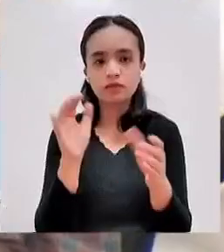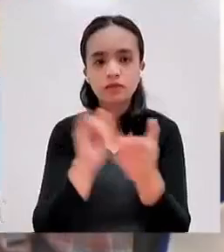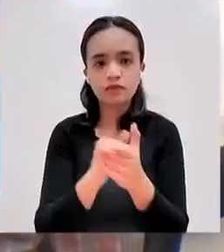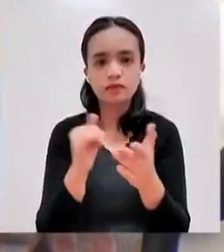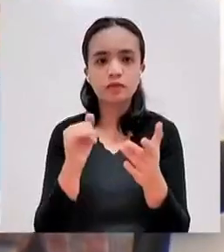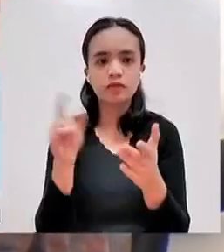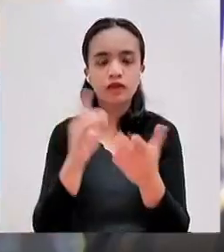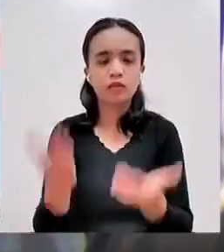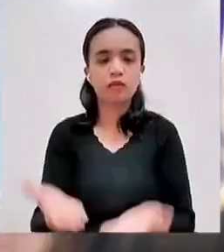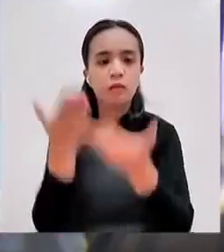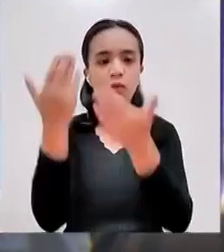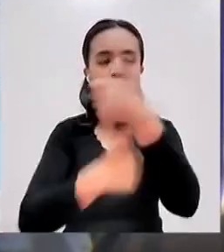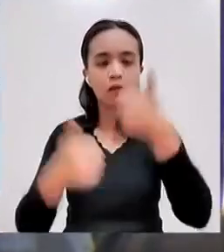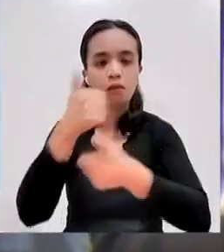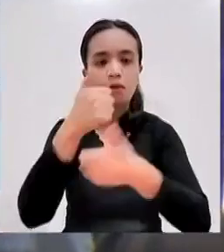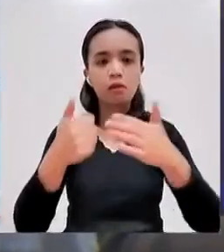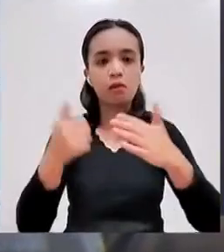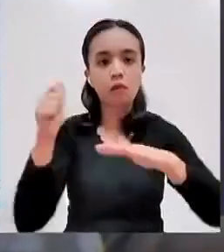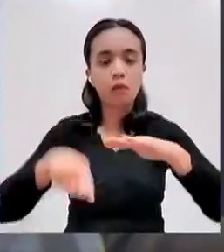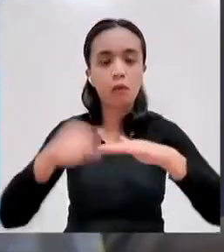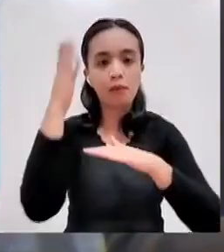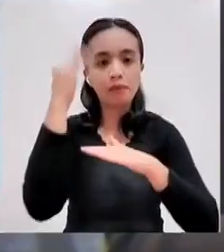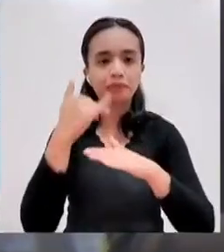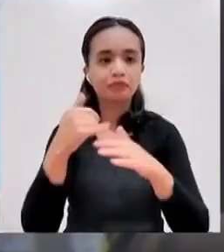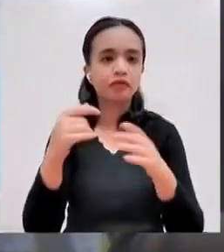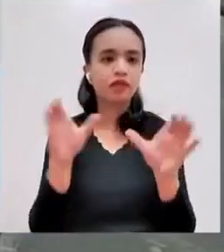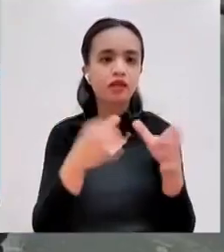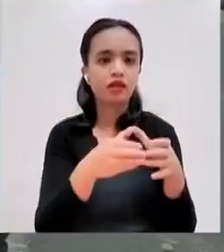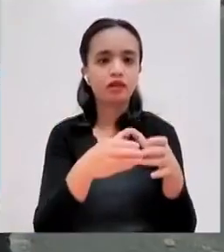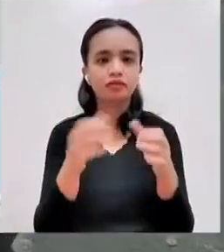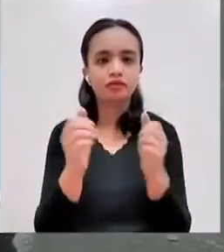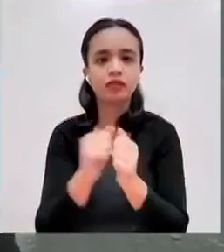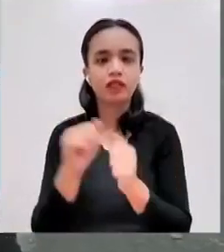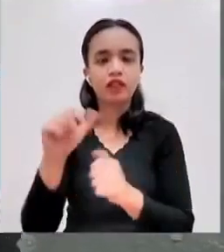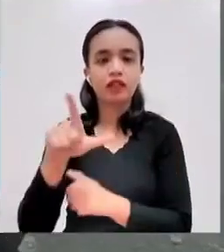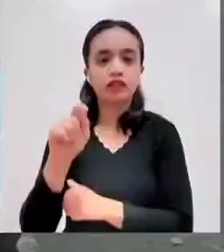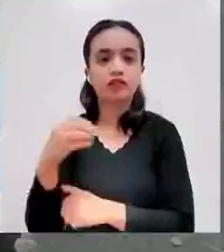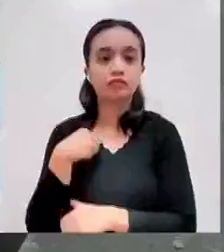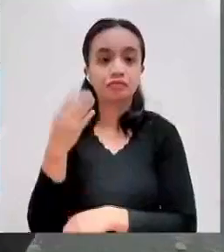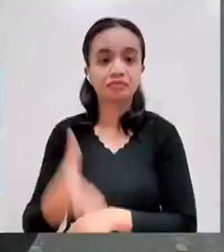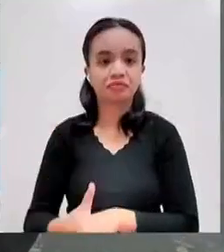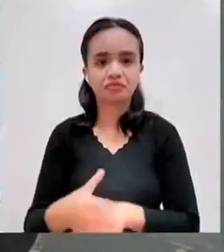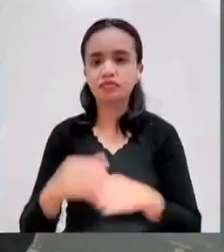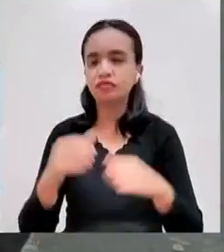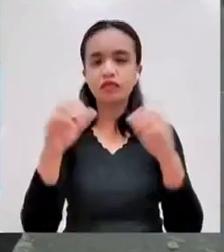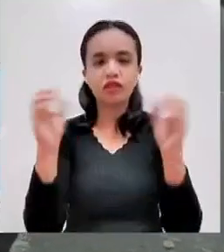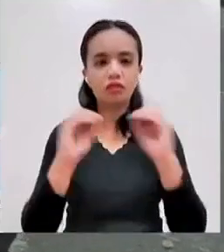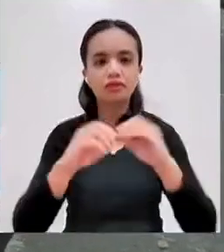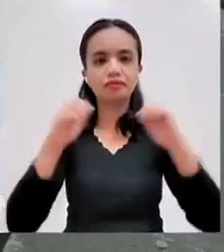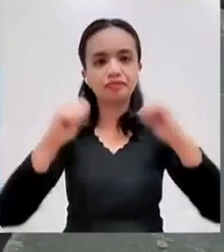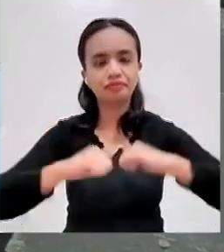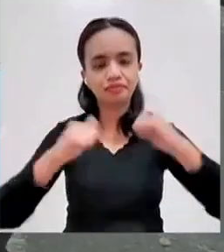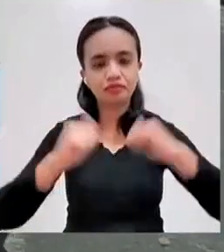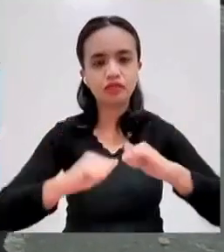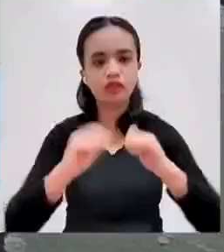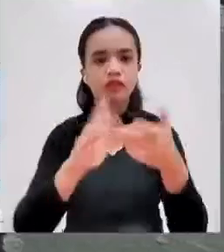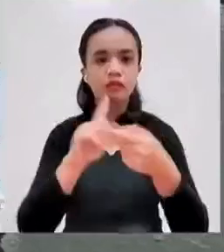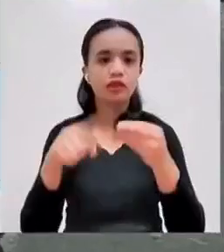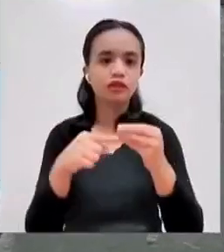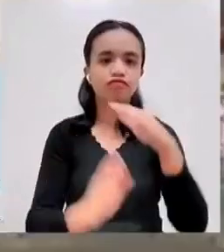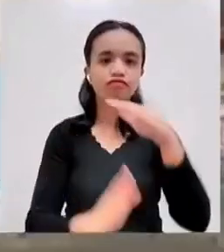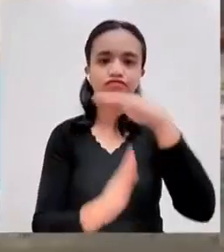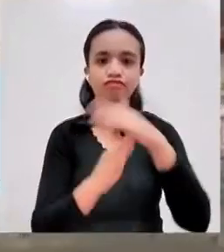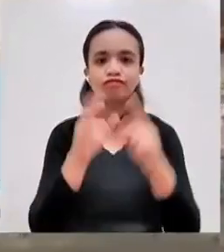after the group failed to reach an agreement with transport officials on their demand to extend the December 31 POV franchise